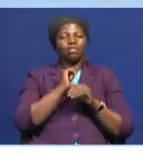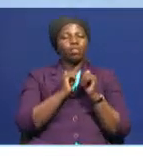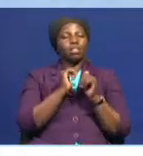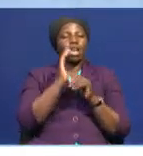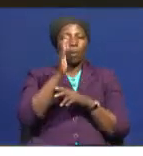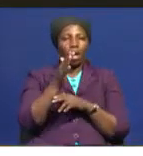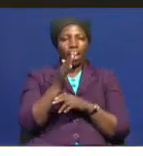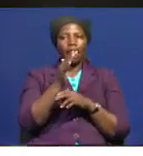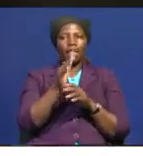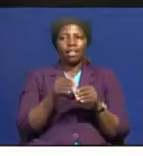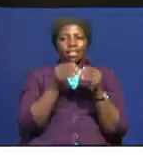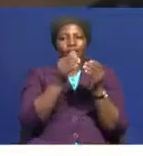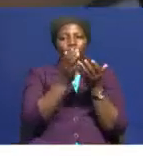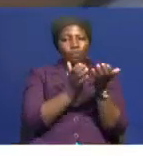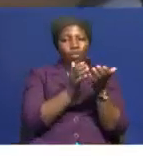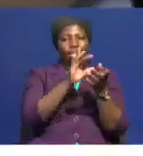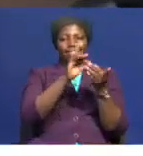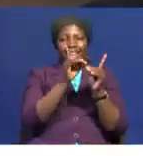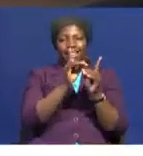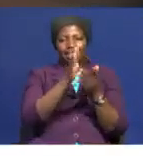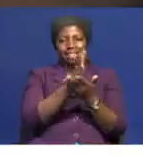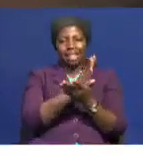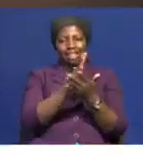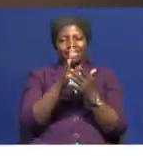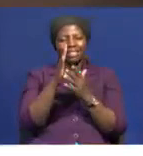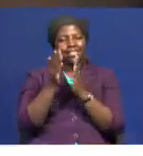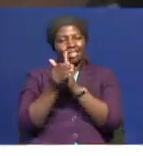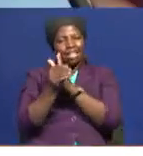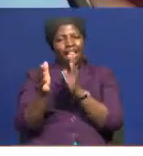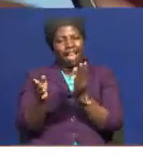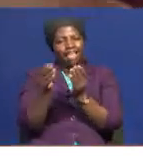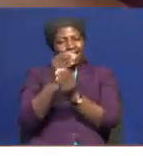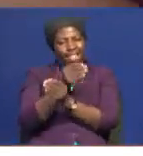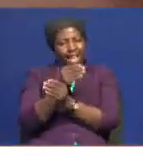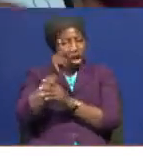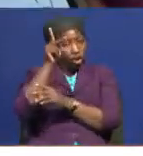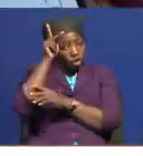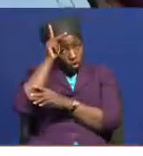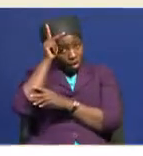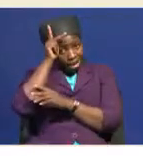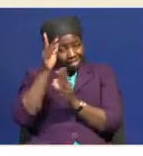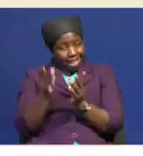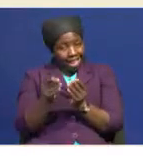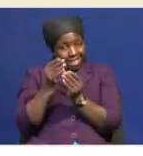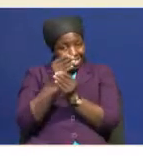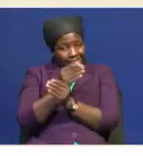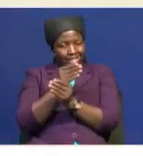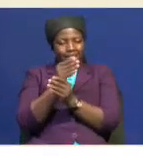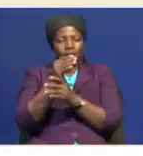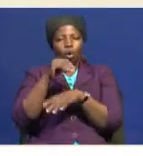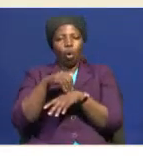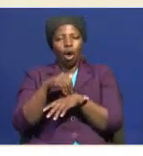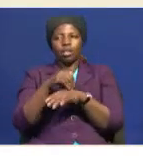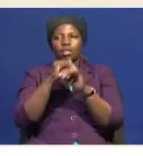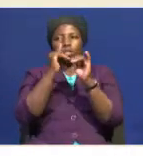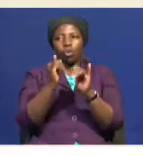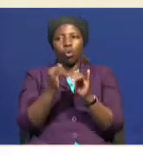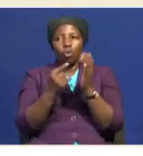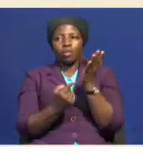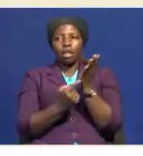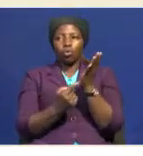on data sharing, skills exchange, and knowledge sharing on emerging technologies. Technology, as it